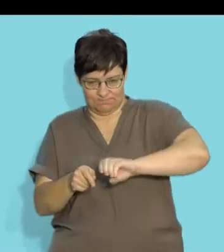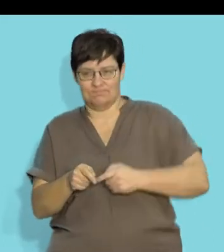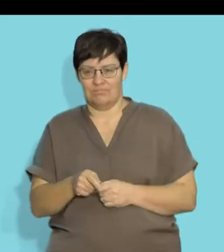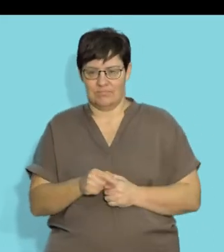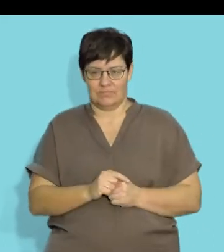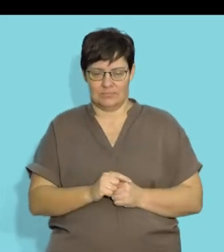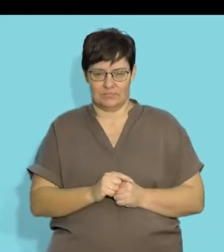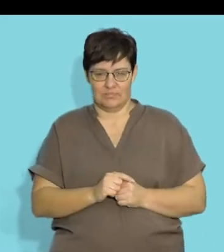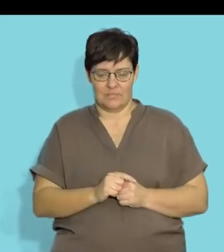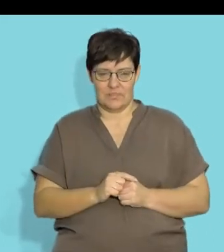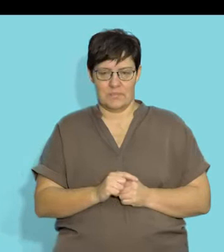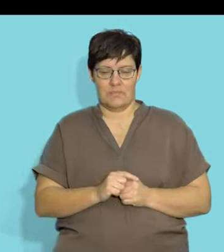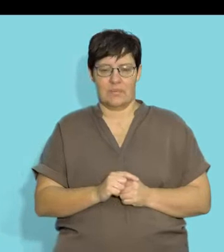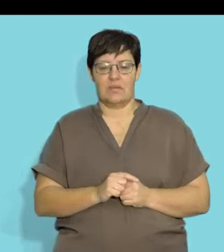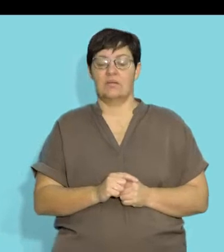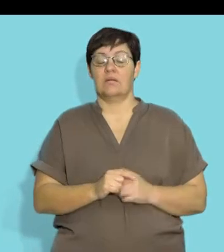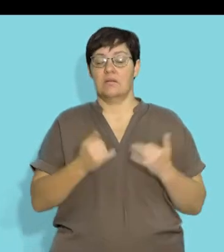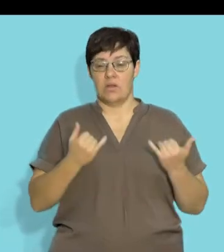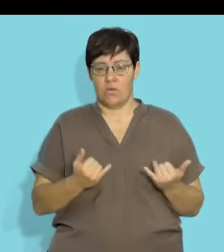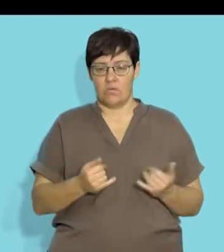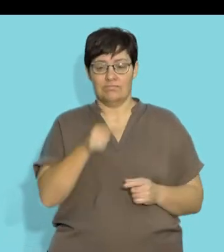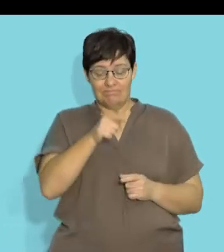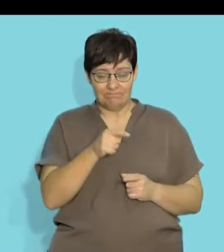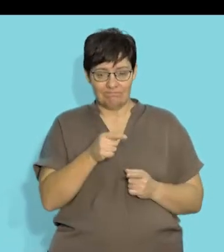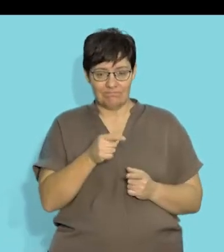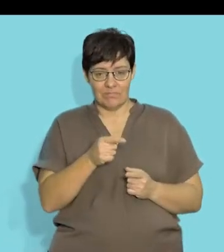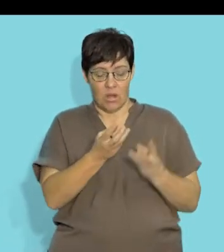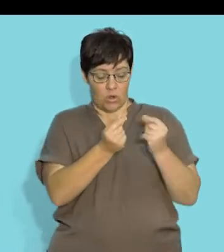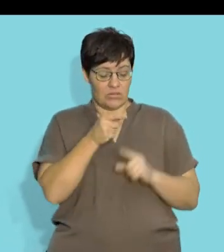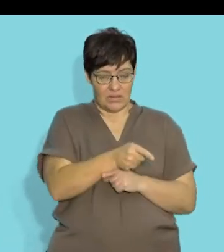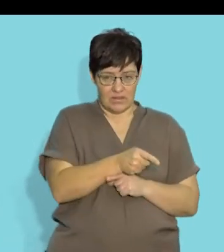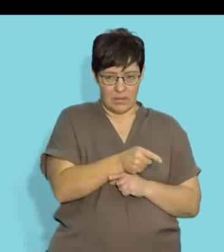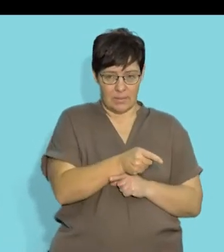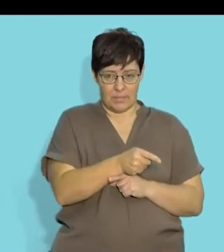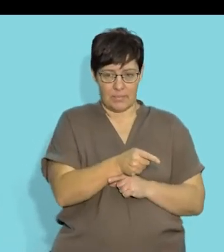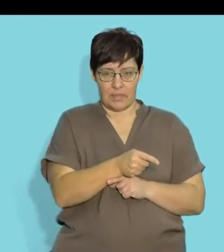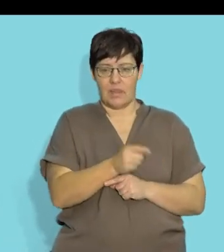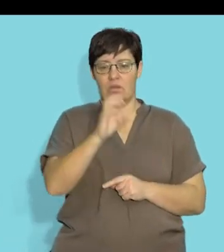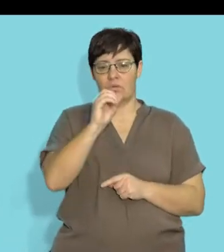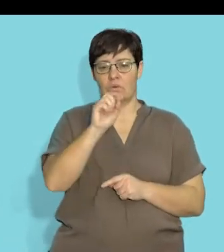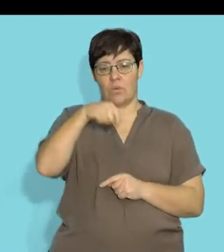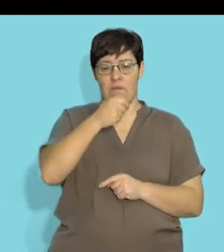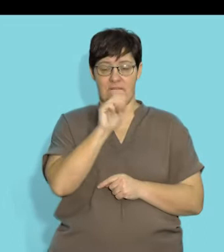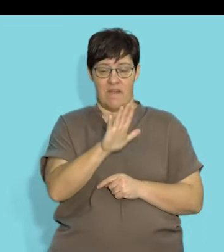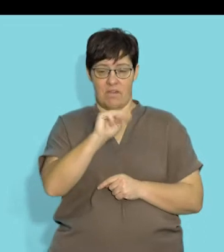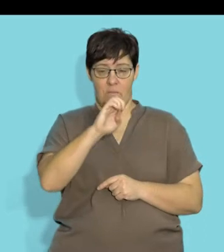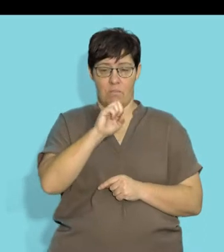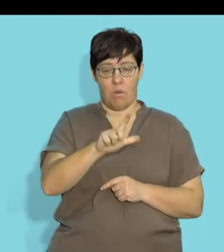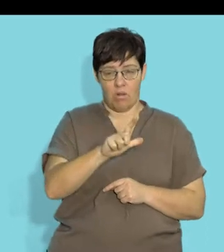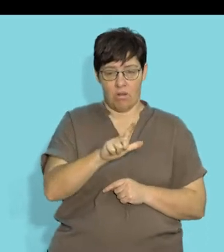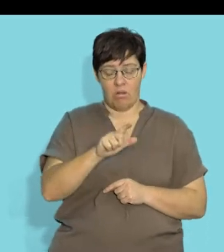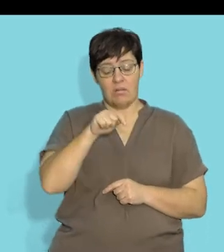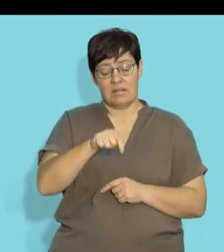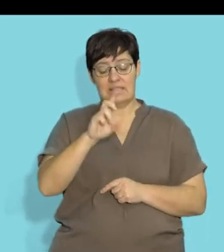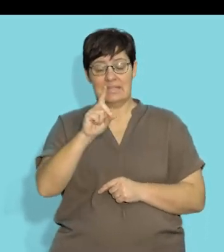homogeneous solutions are found. Now, if this is the concentration of the acid, which is 0.5 mole per